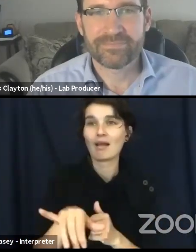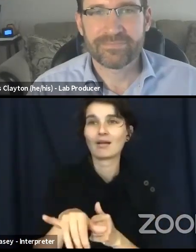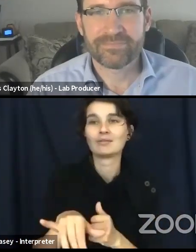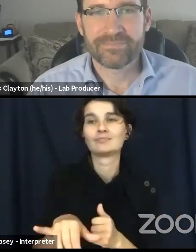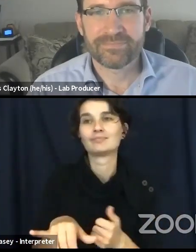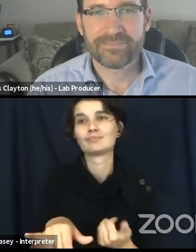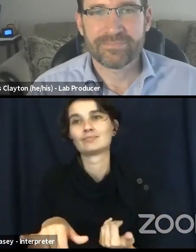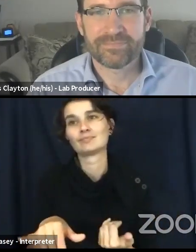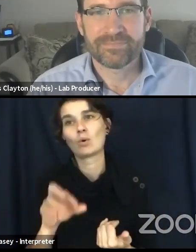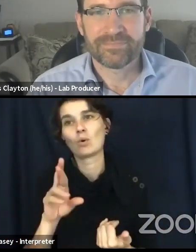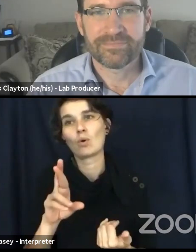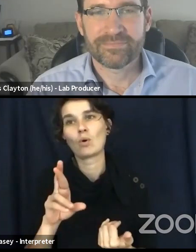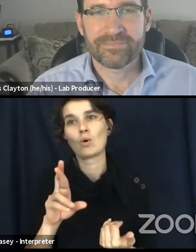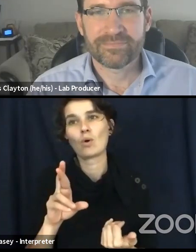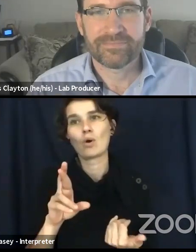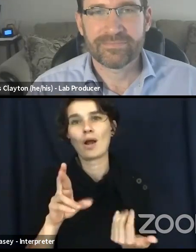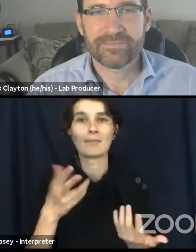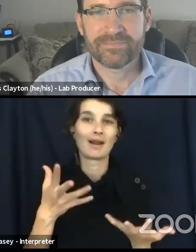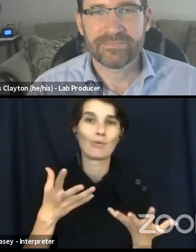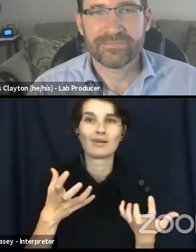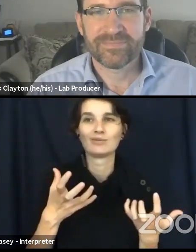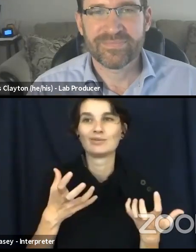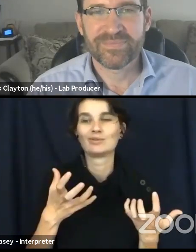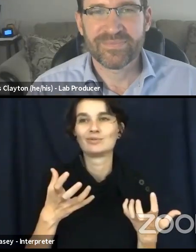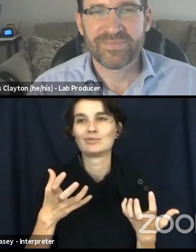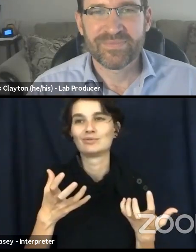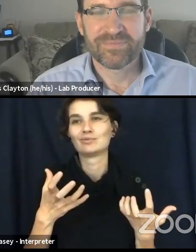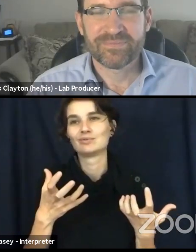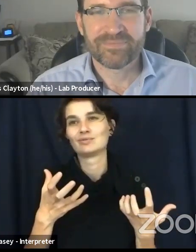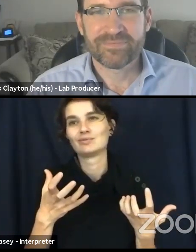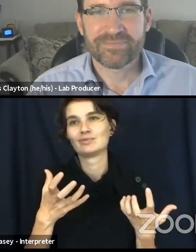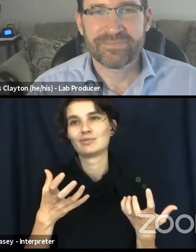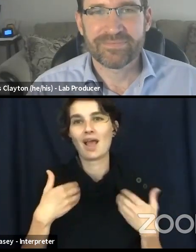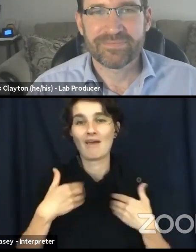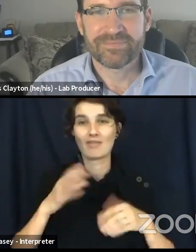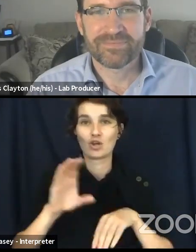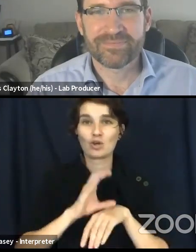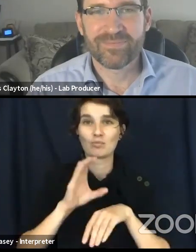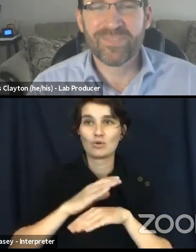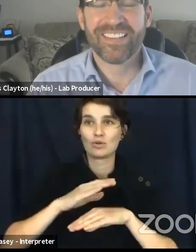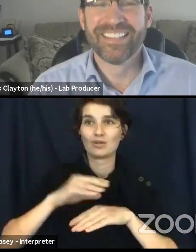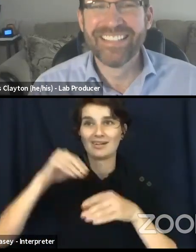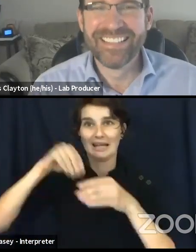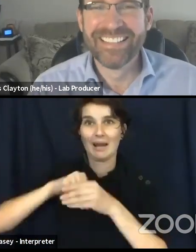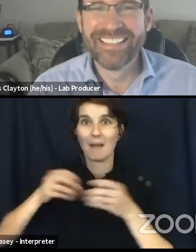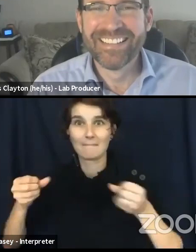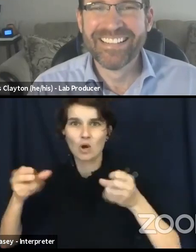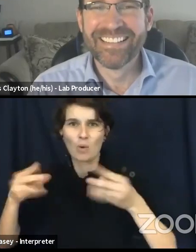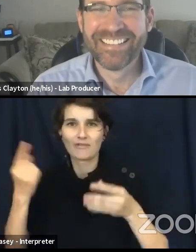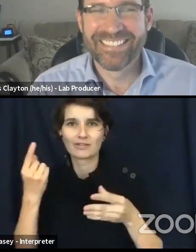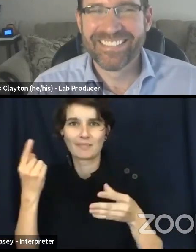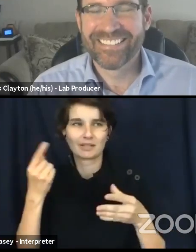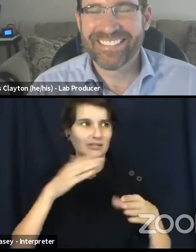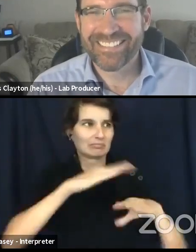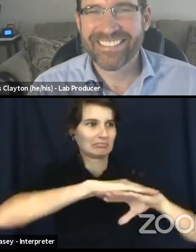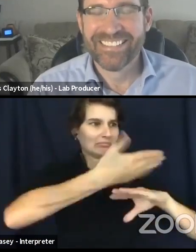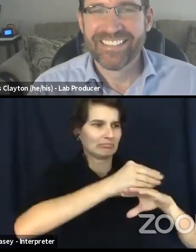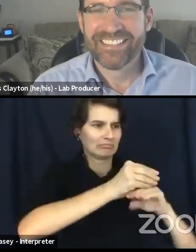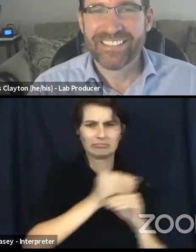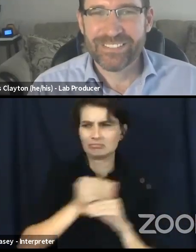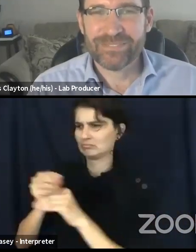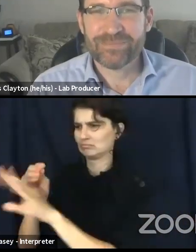said, I keep on wanting to like put the computer in the microwave or something. just doing things that are